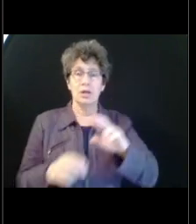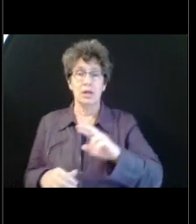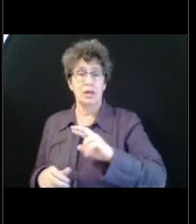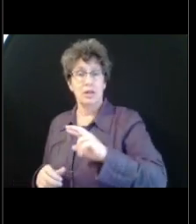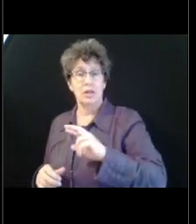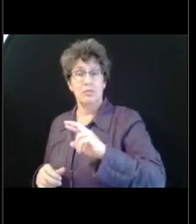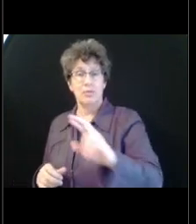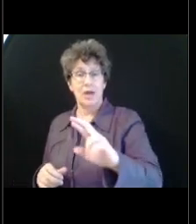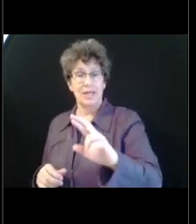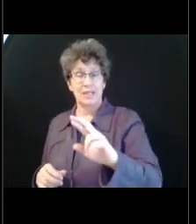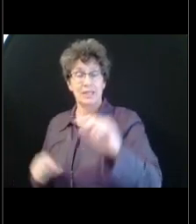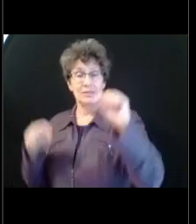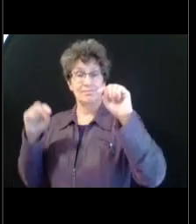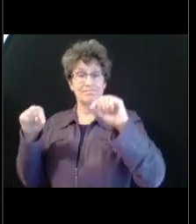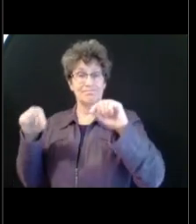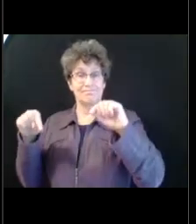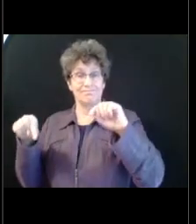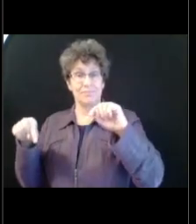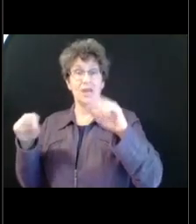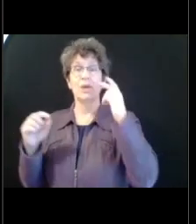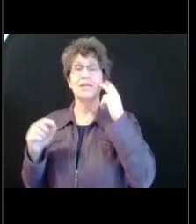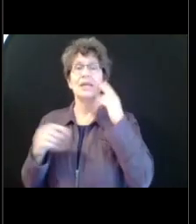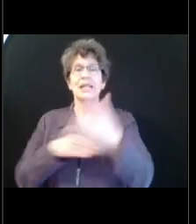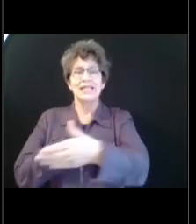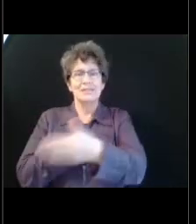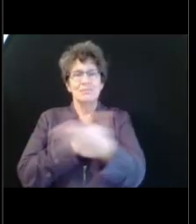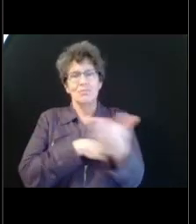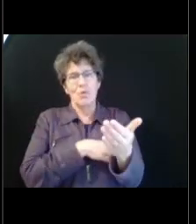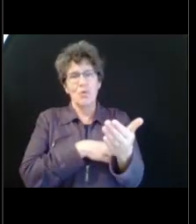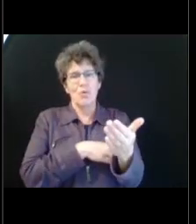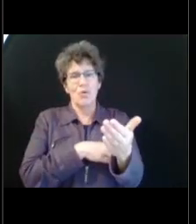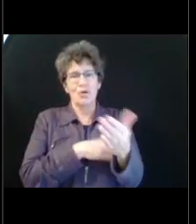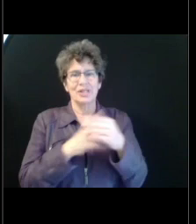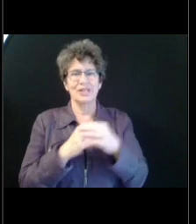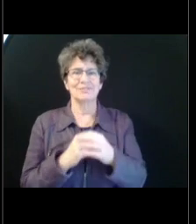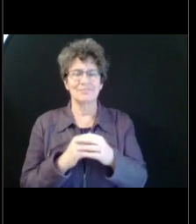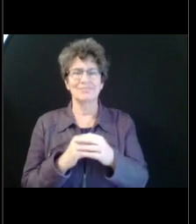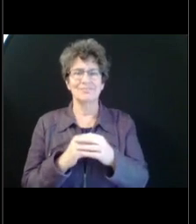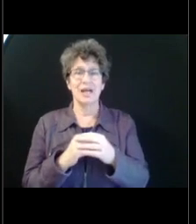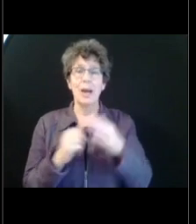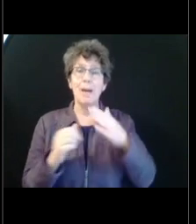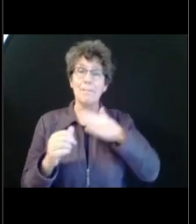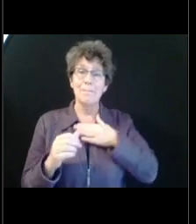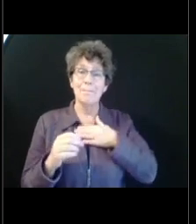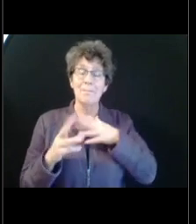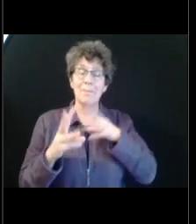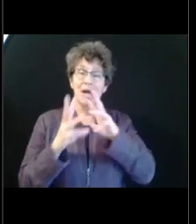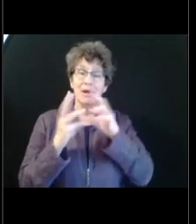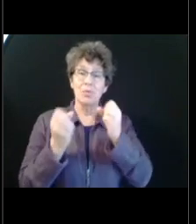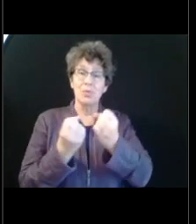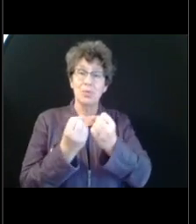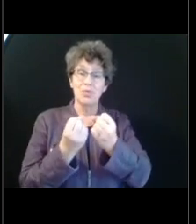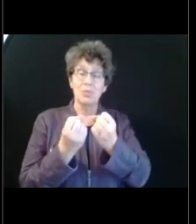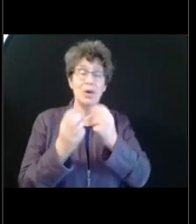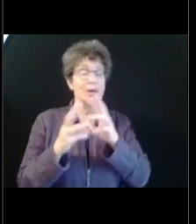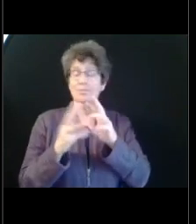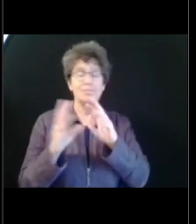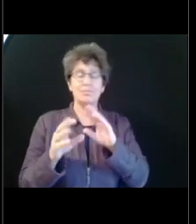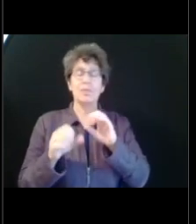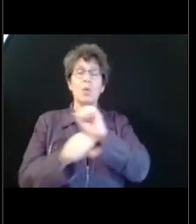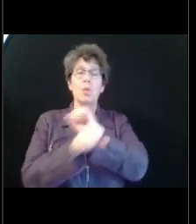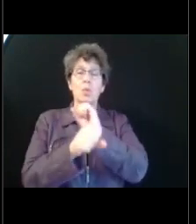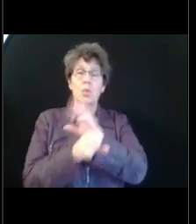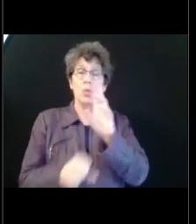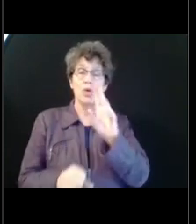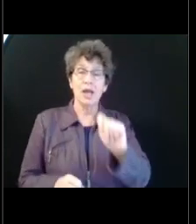they resilient, they're actually a bit adaptive. My workout sessions are on Zoom now. But you need to stay